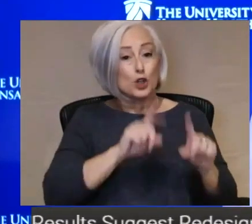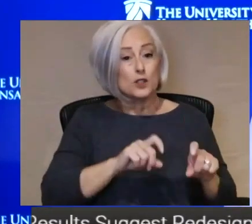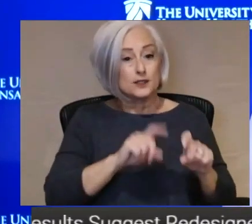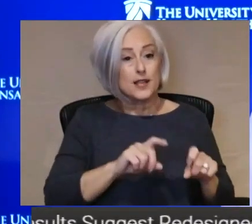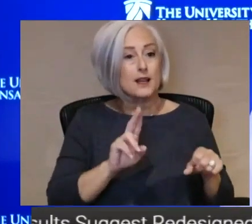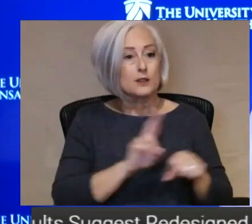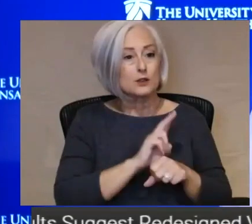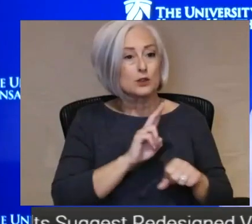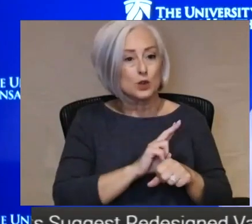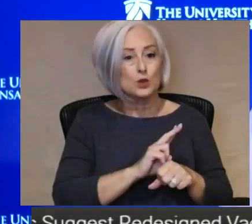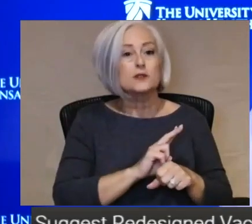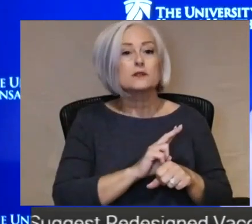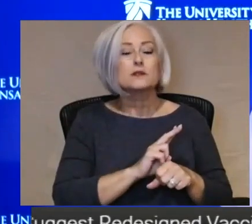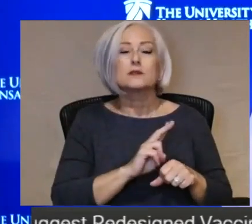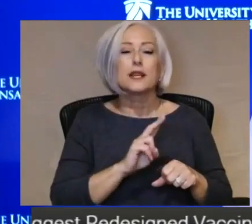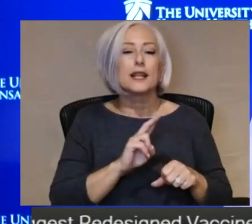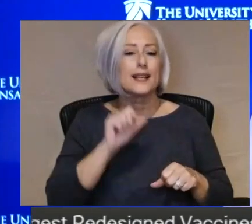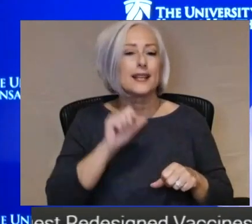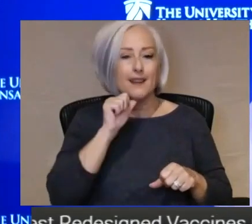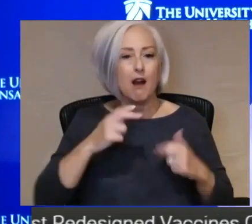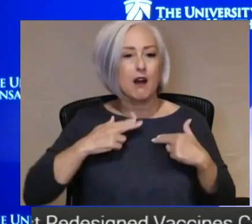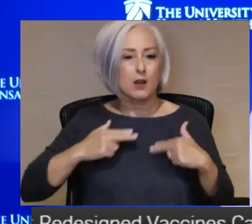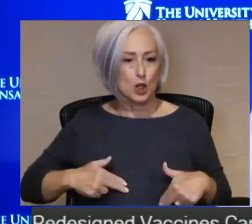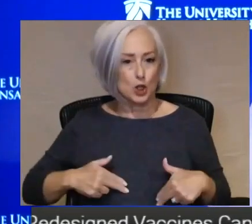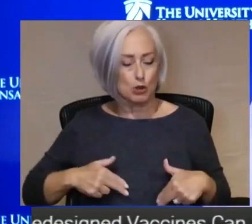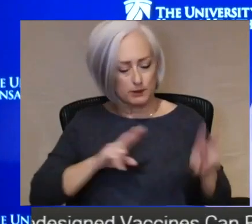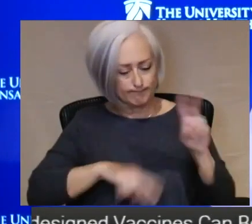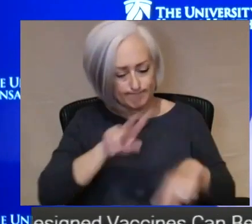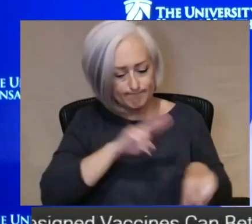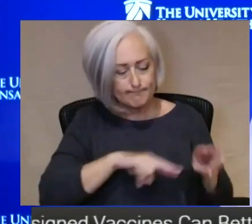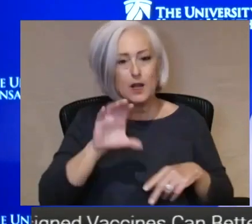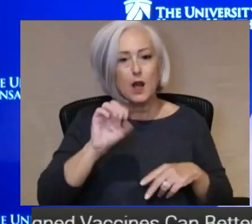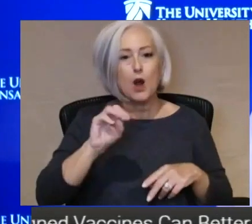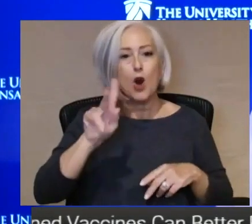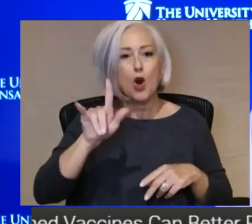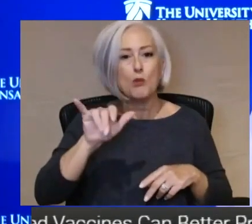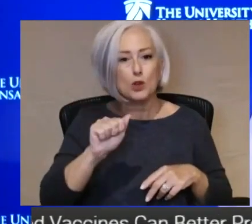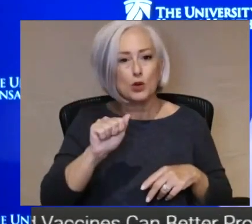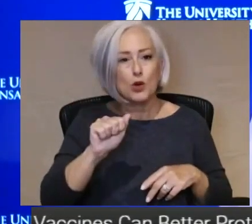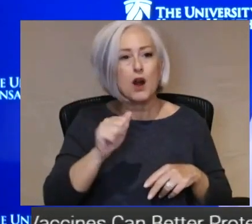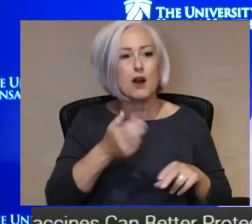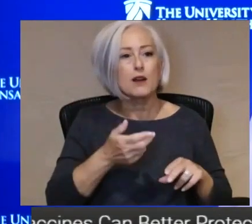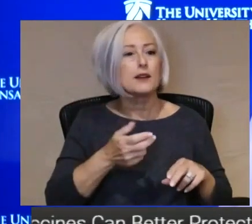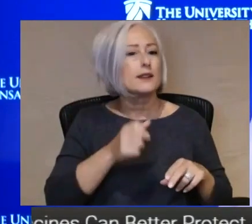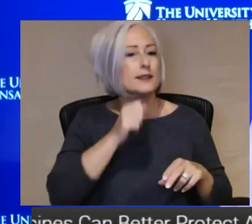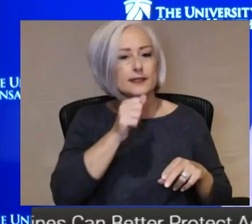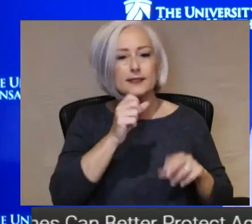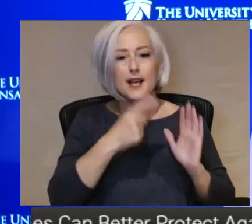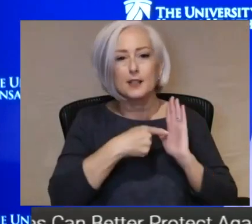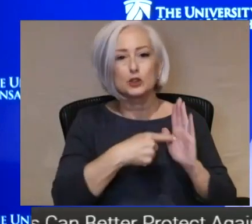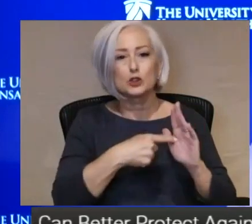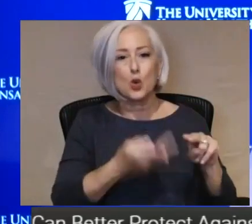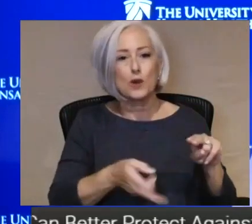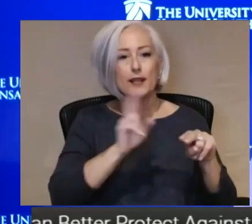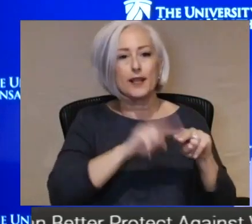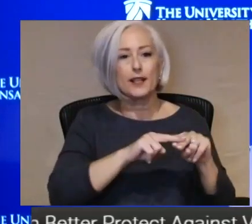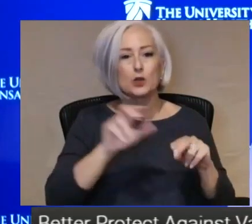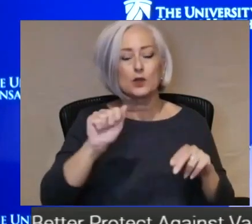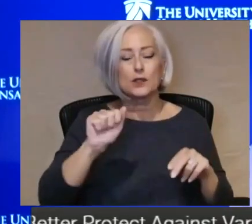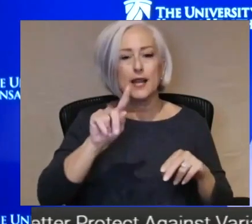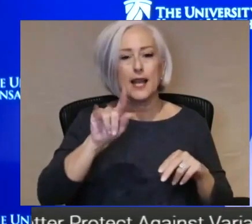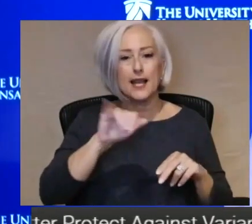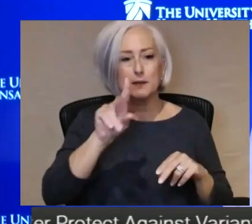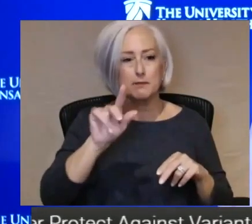levels with an Omicron-specific spike, didn't really show an increase in antibody levels, but I think we have to take that with caution as well, because we